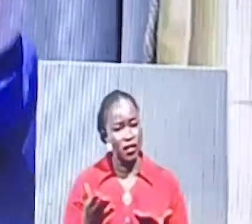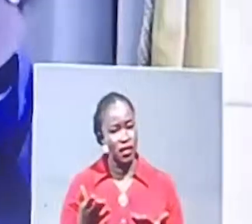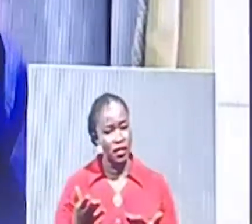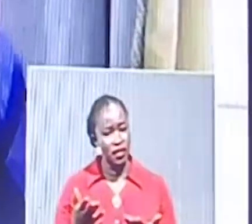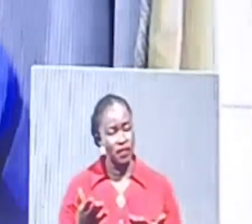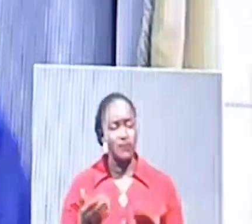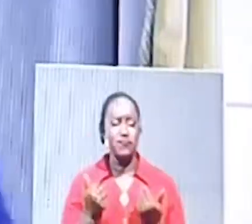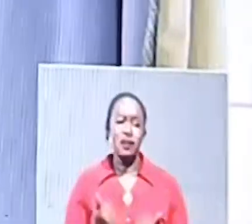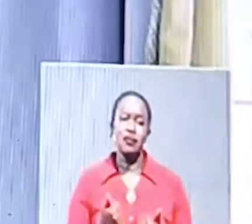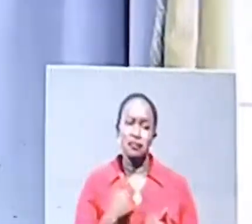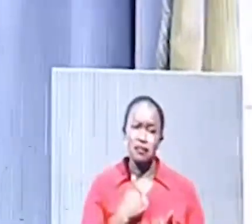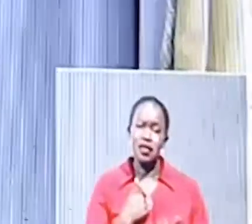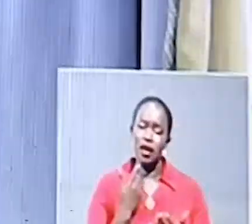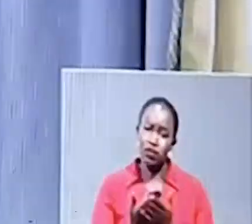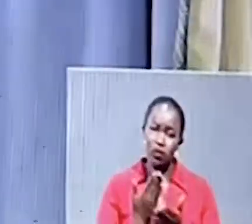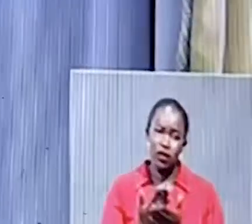I request Honorable colleagues,